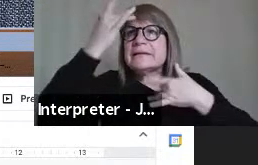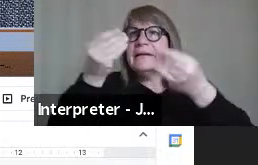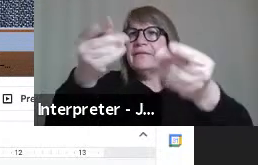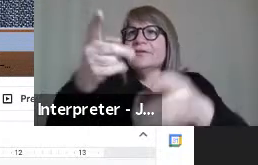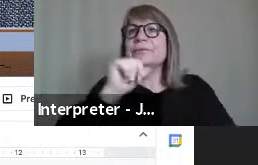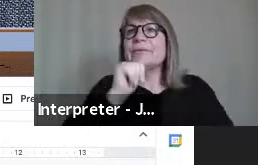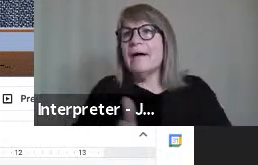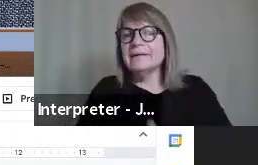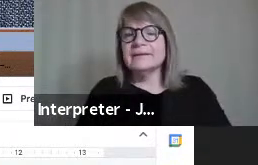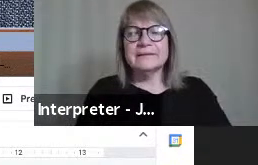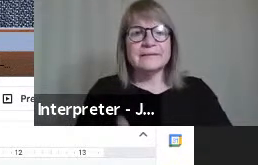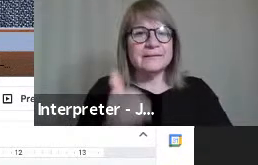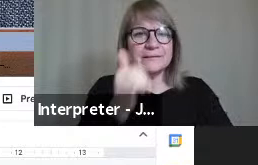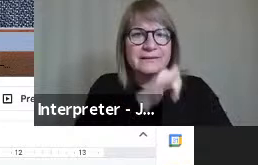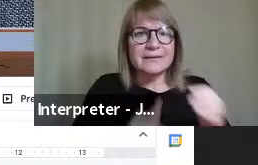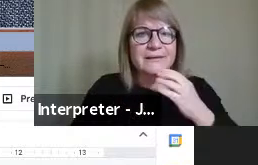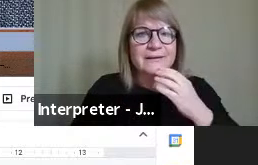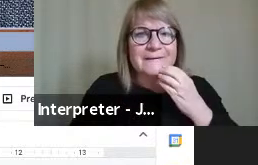next slide please